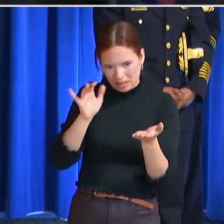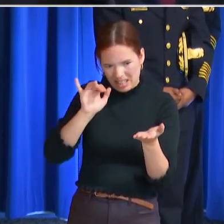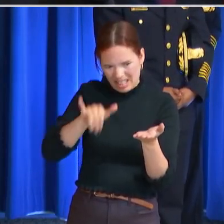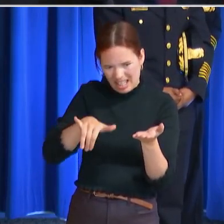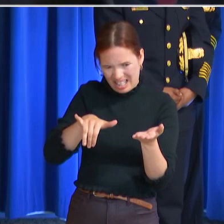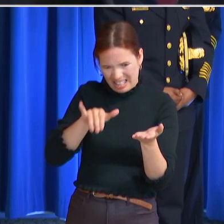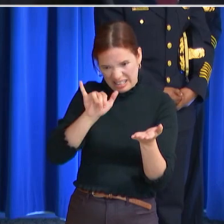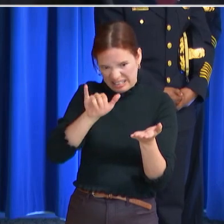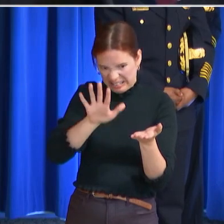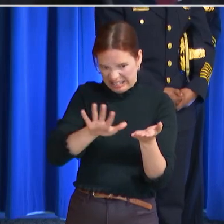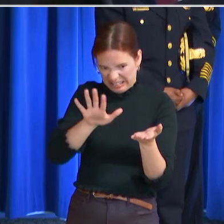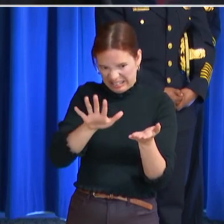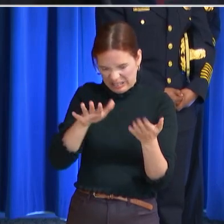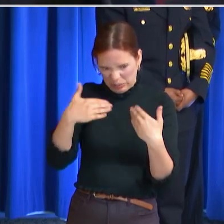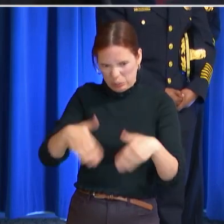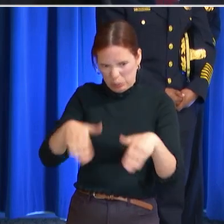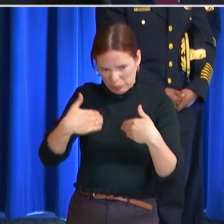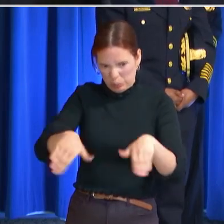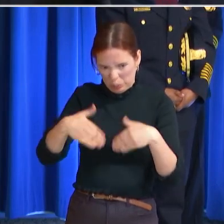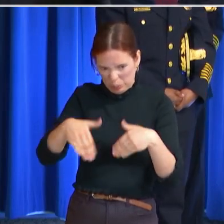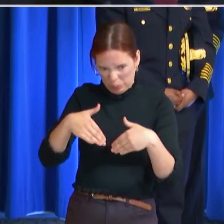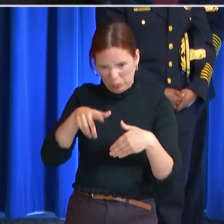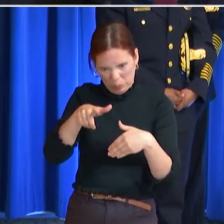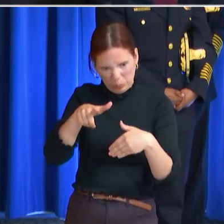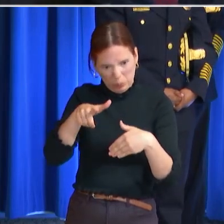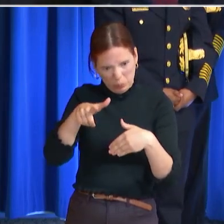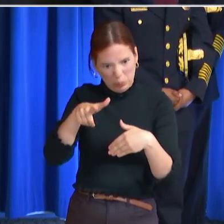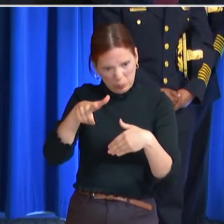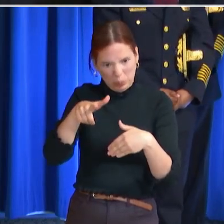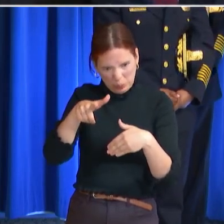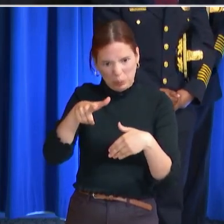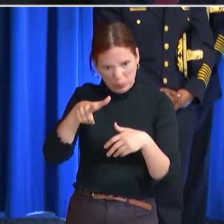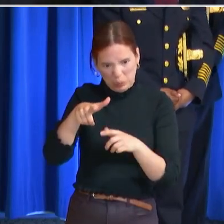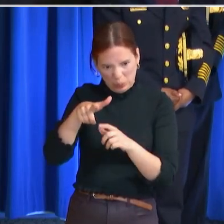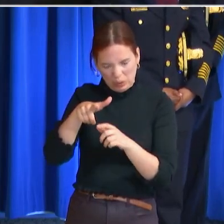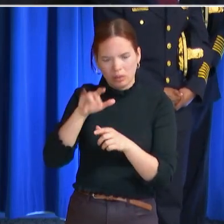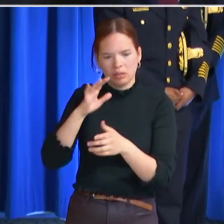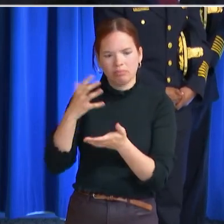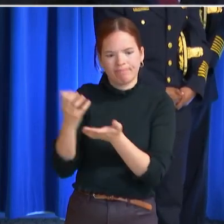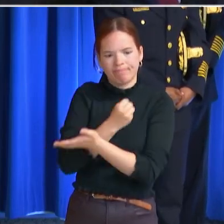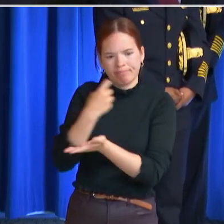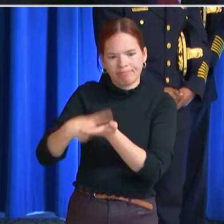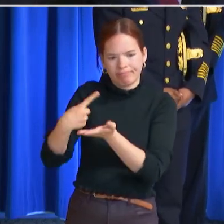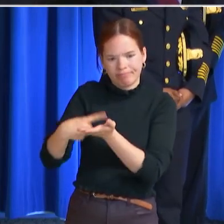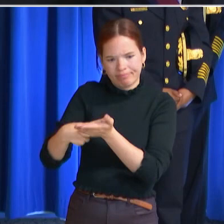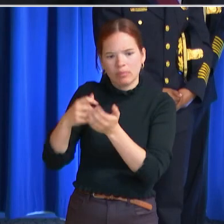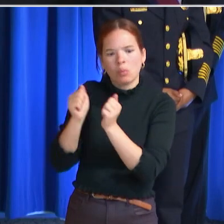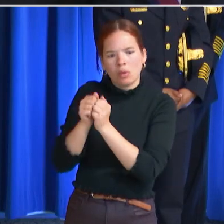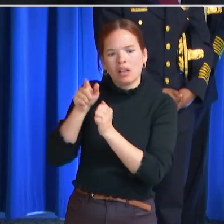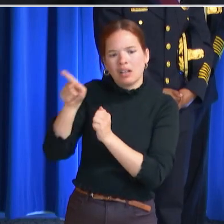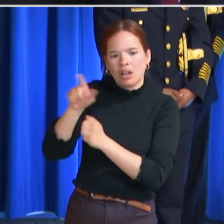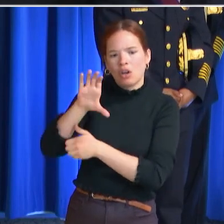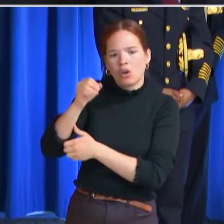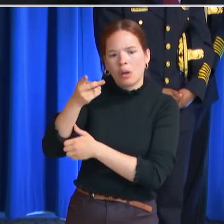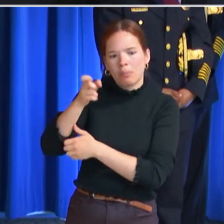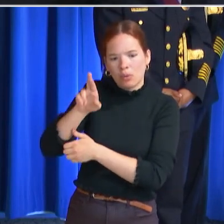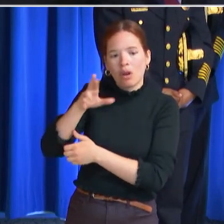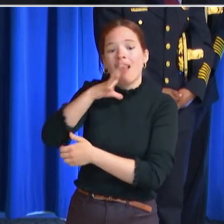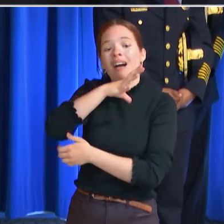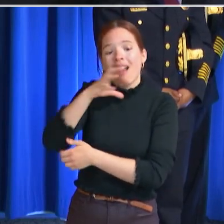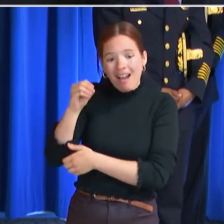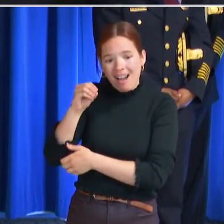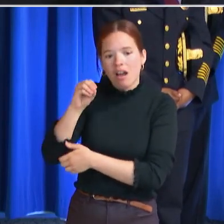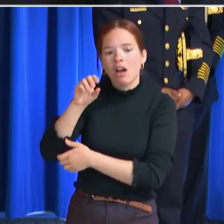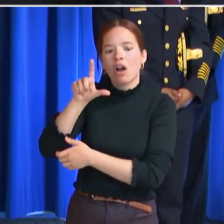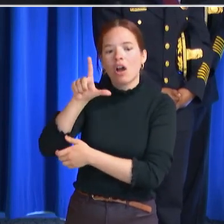as we look at those crime densities, if you talk to Dr. Coper and Dr. Lum, they tell you, and you learn a little bit about